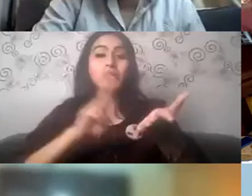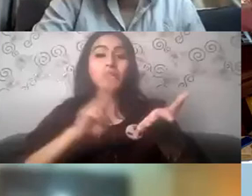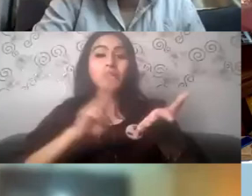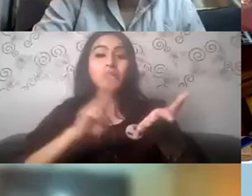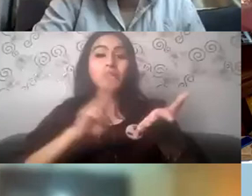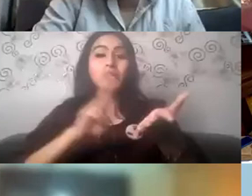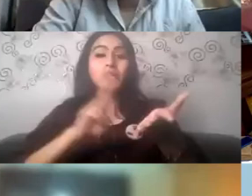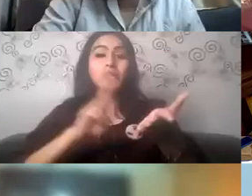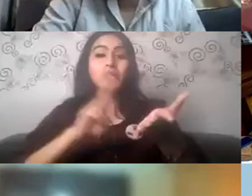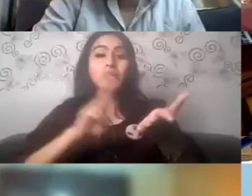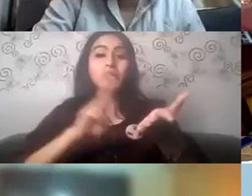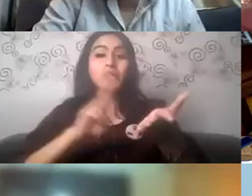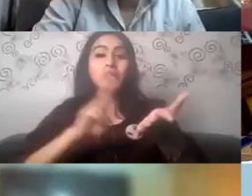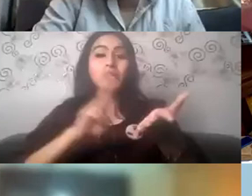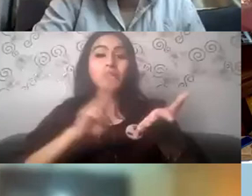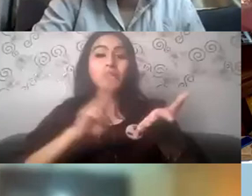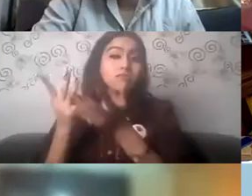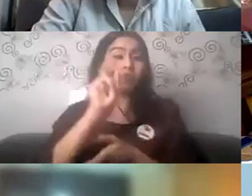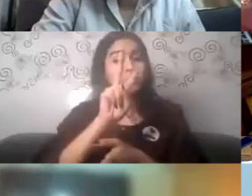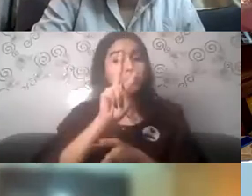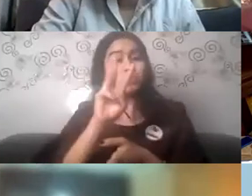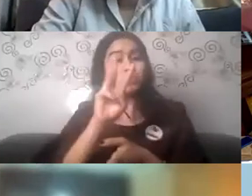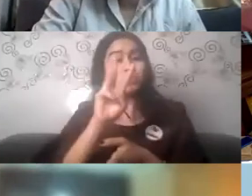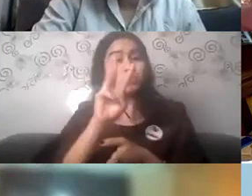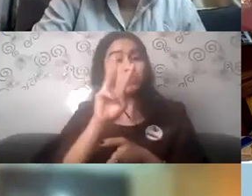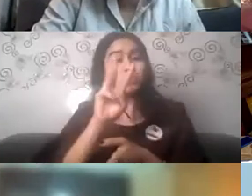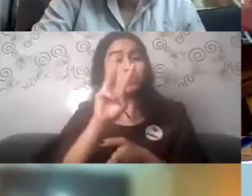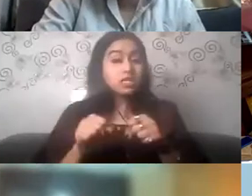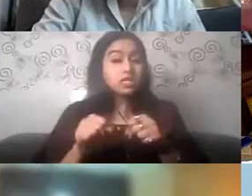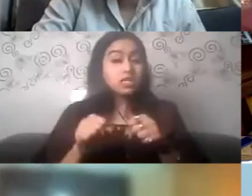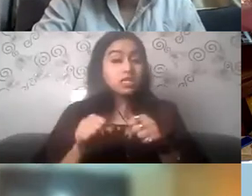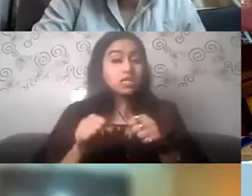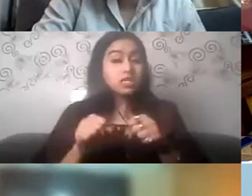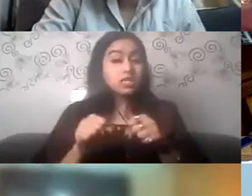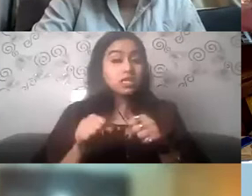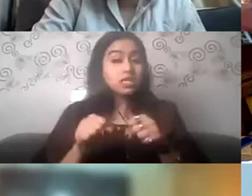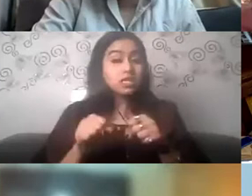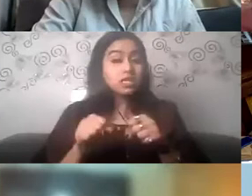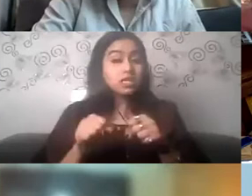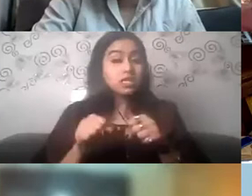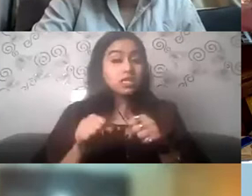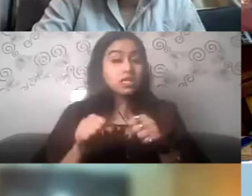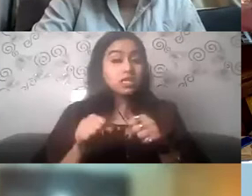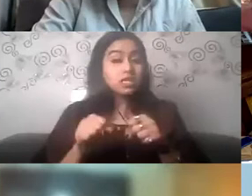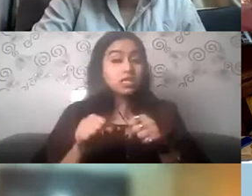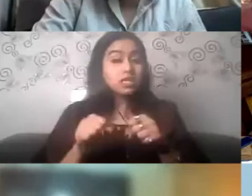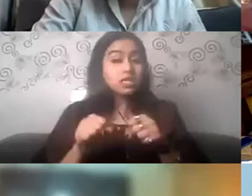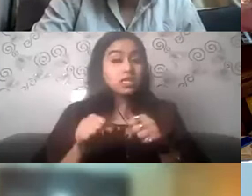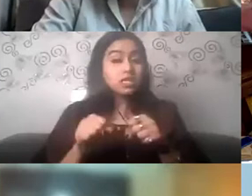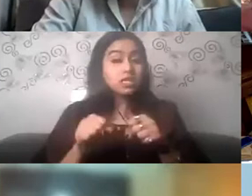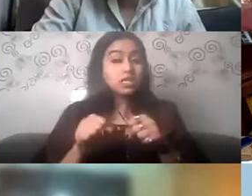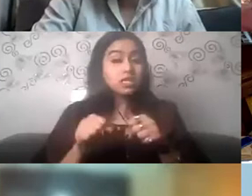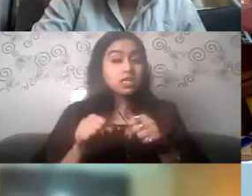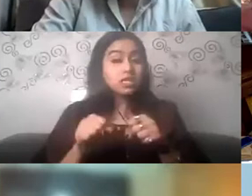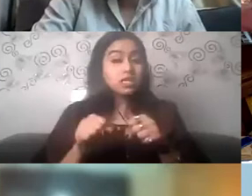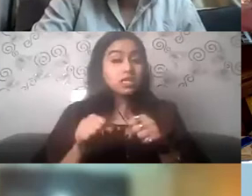to 3 million people with disability. So there is a huge task which we have to take in partnership with smaller NGOs,